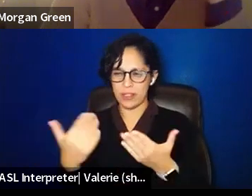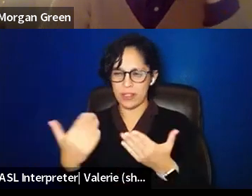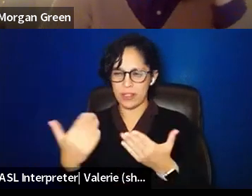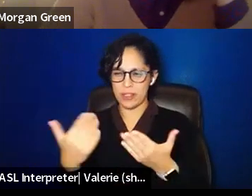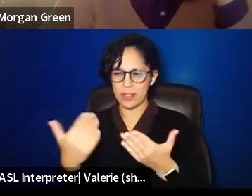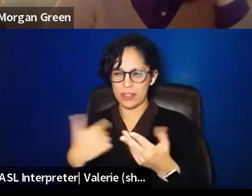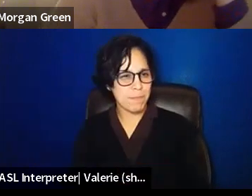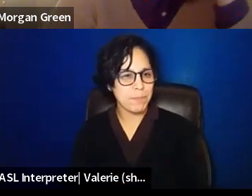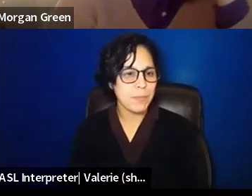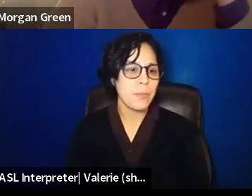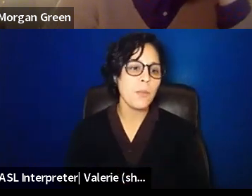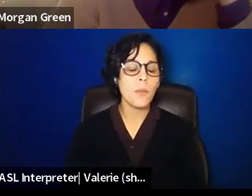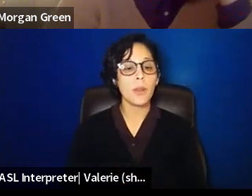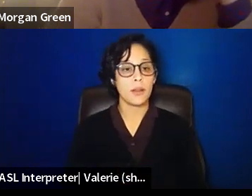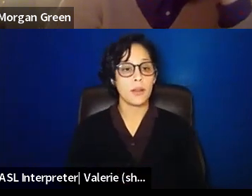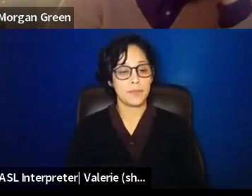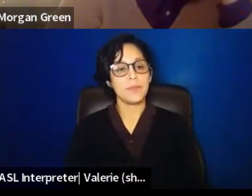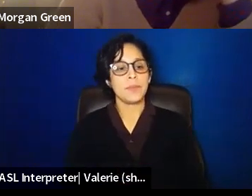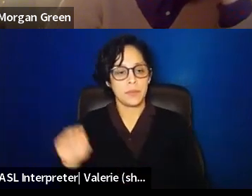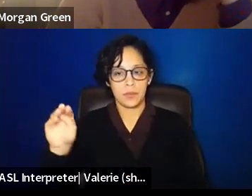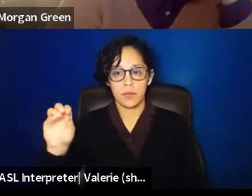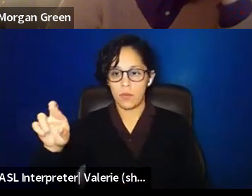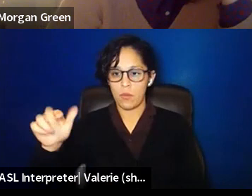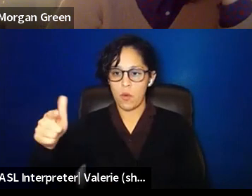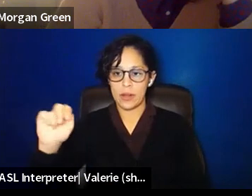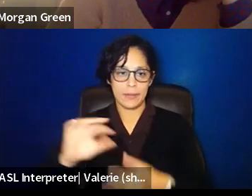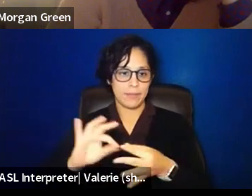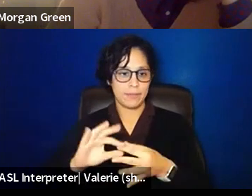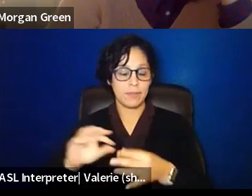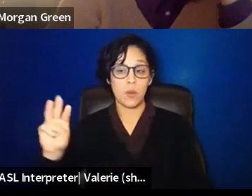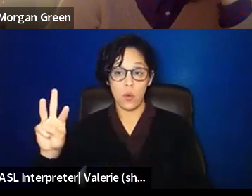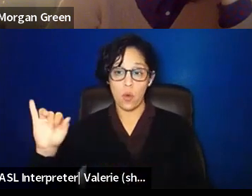The Wilma has an acting company called the Hot House.